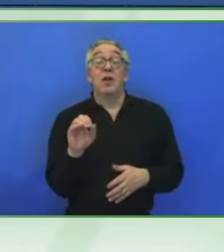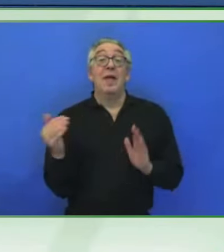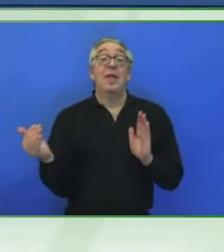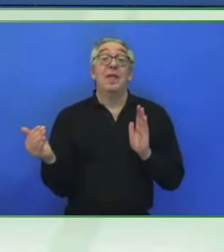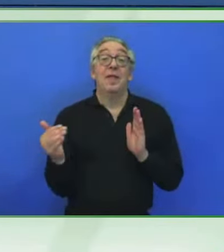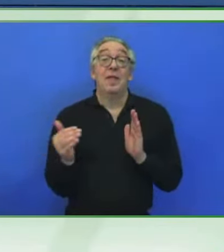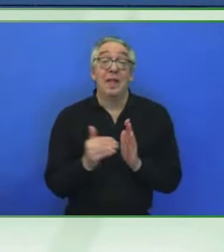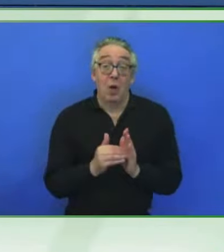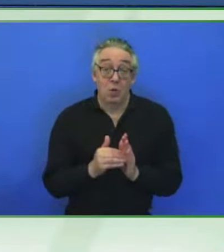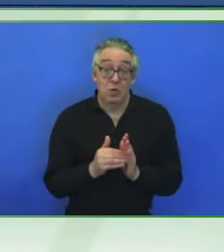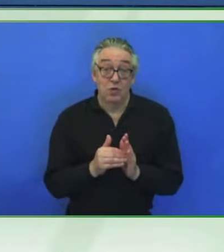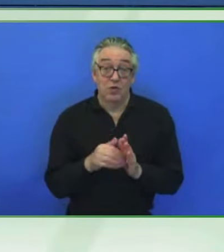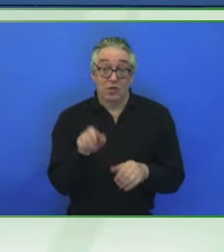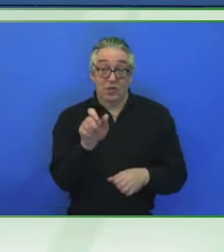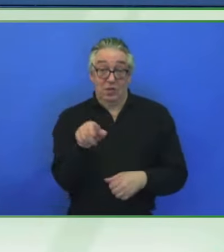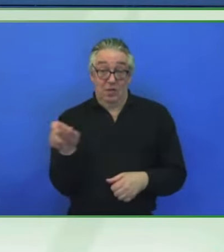than